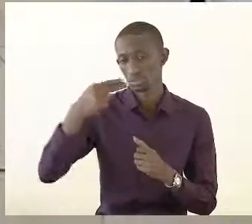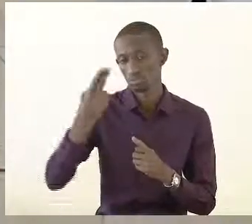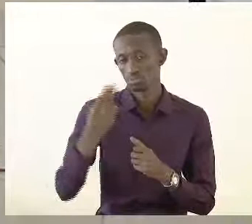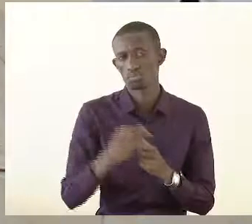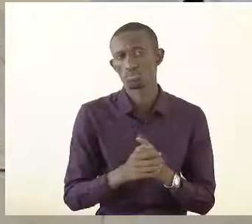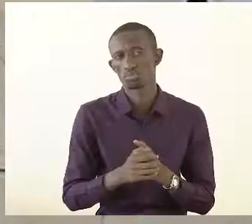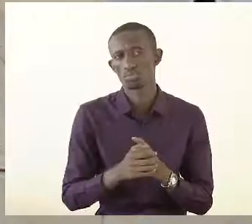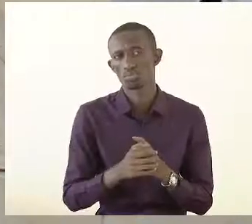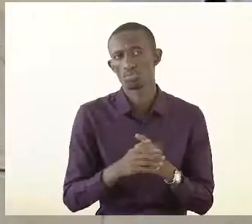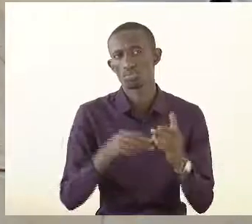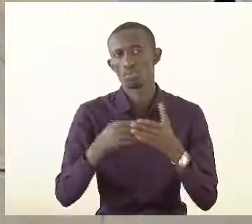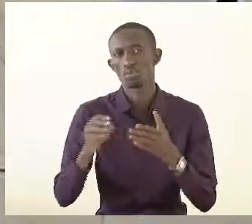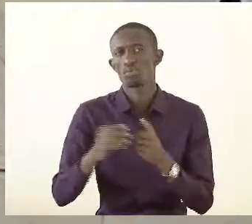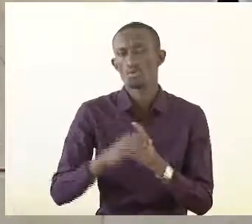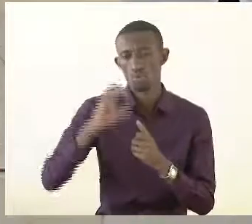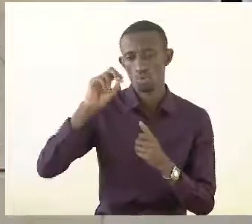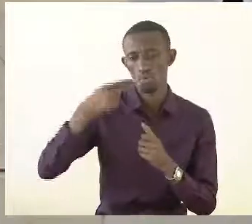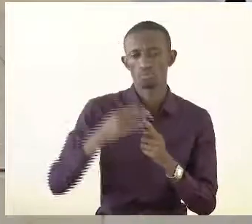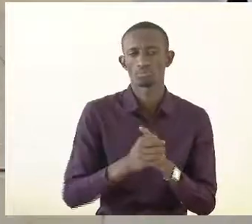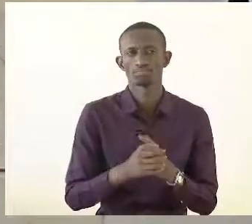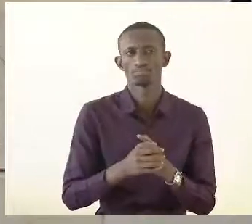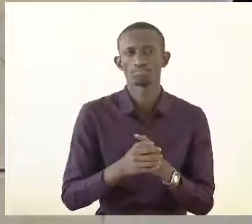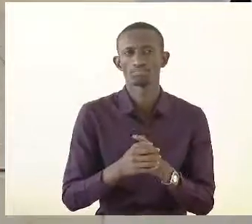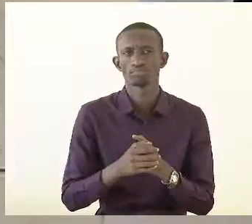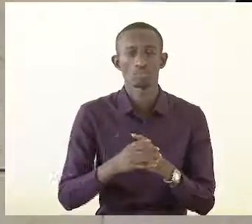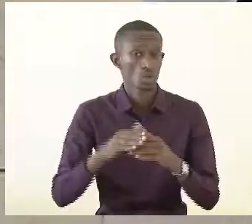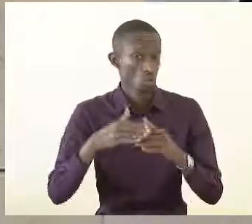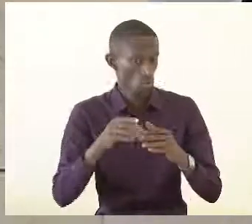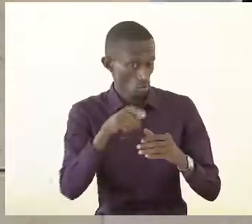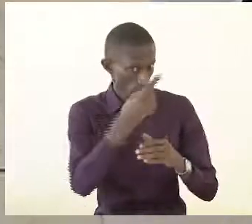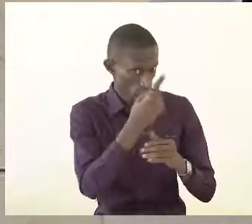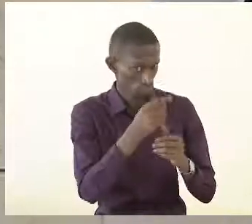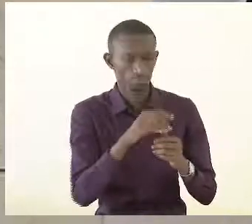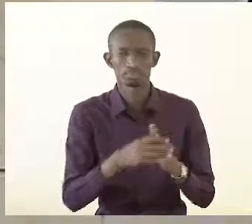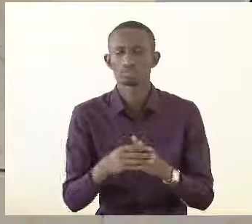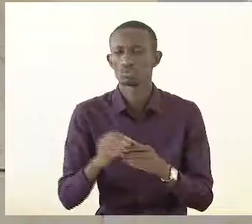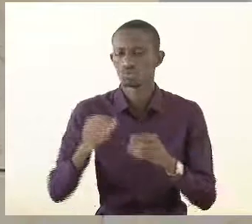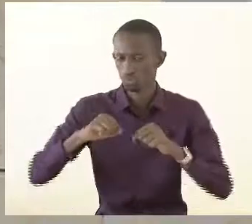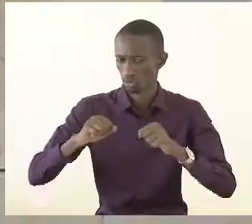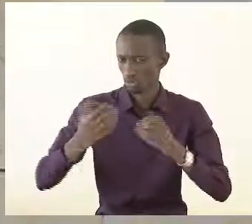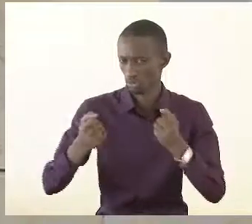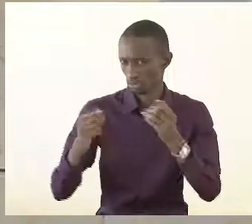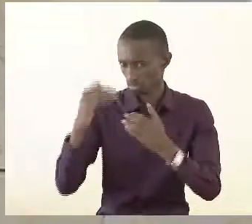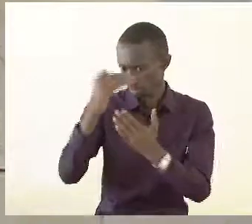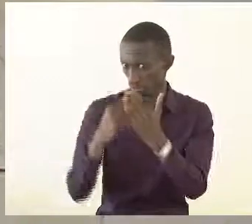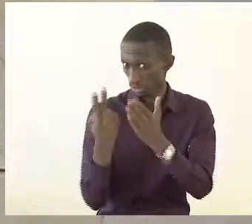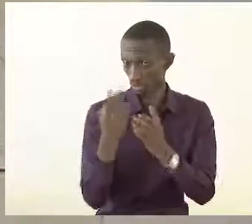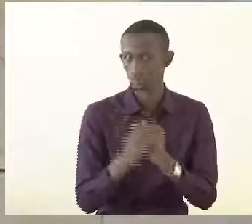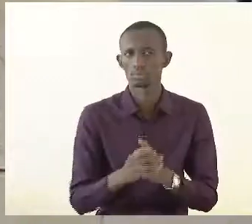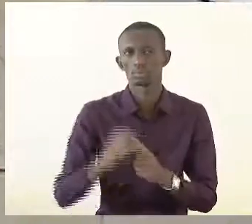one, this is primary. We can have the secondary, CH, CH3,